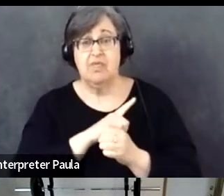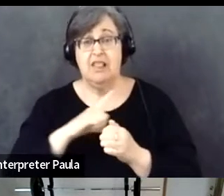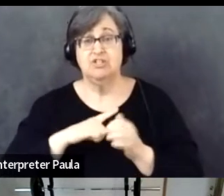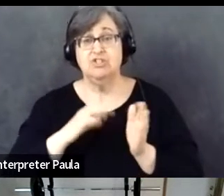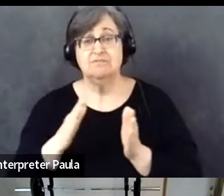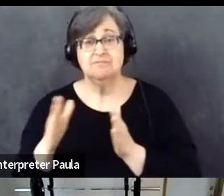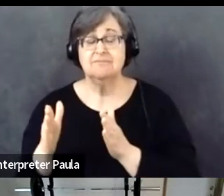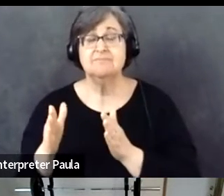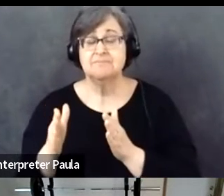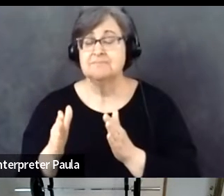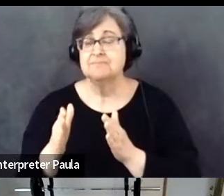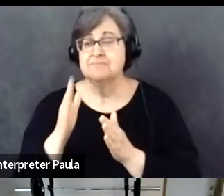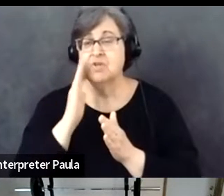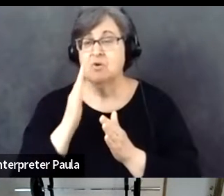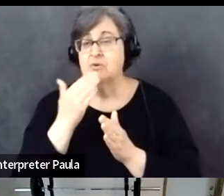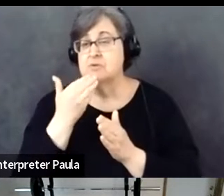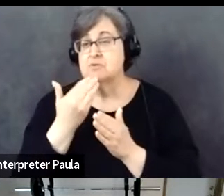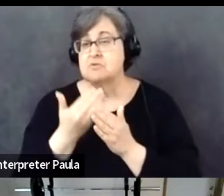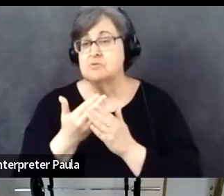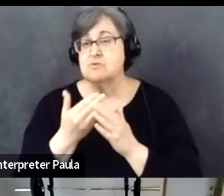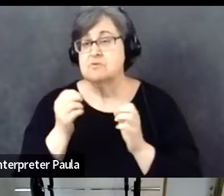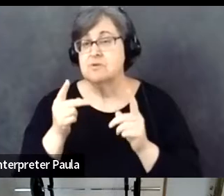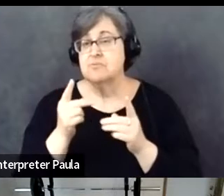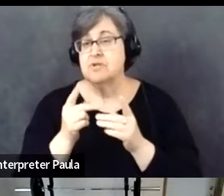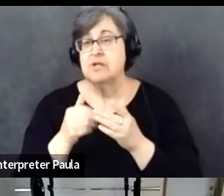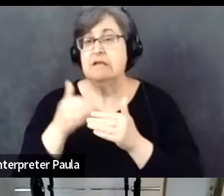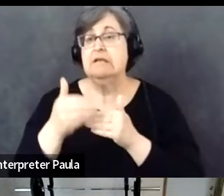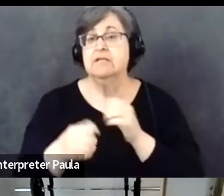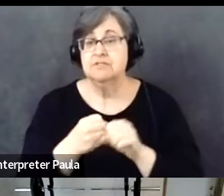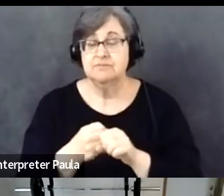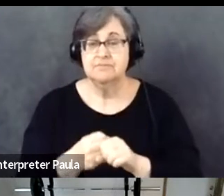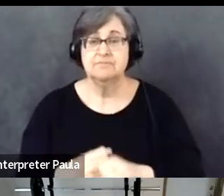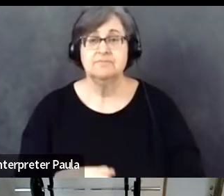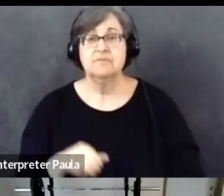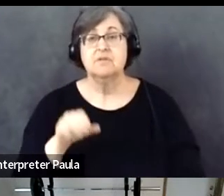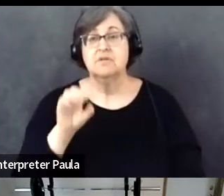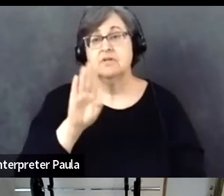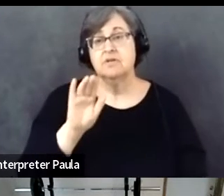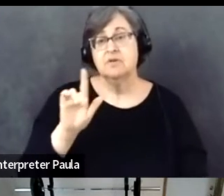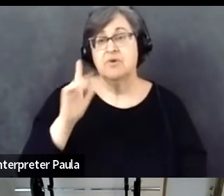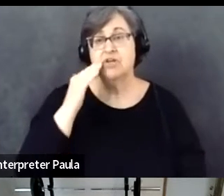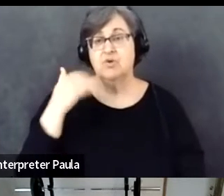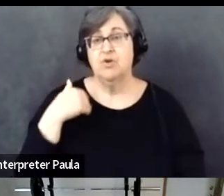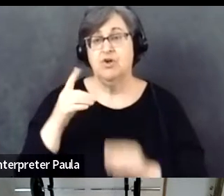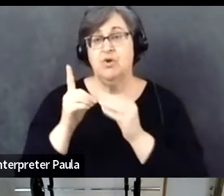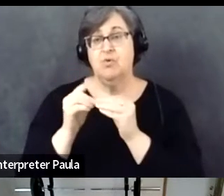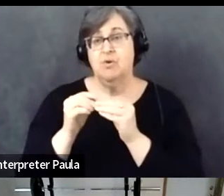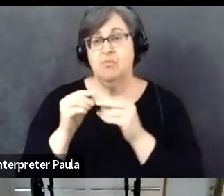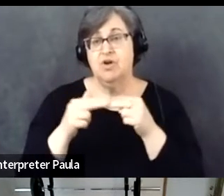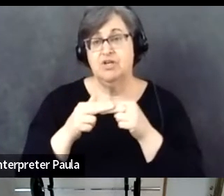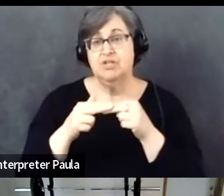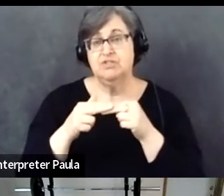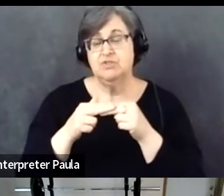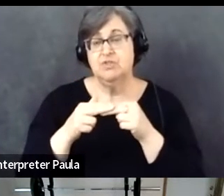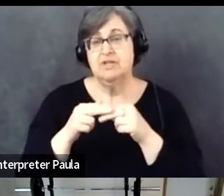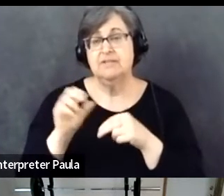think it may stand a good chance next year. Yeah, Amy, and I know we've got one more slide on bills that didn't make the cut, but